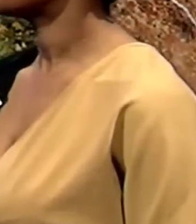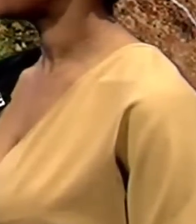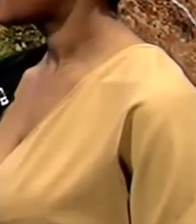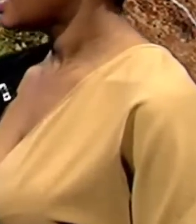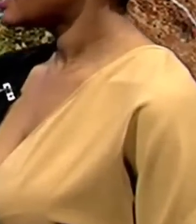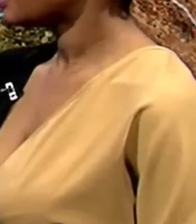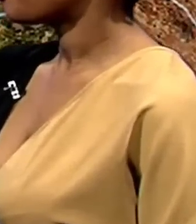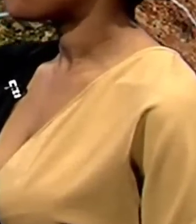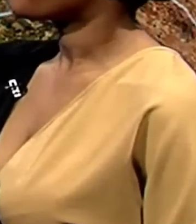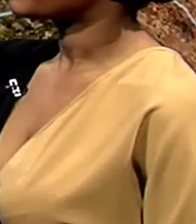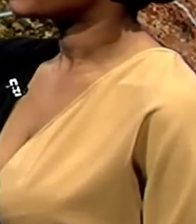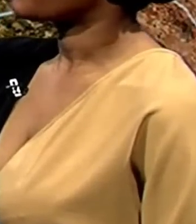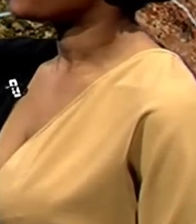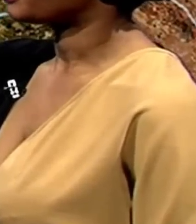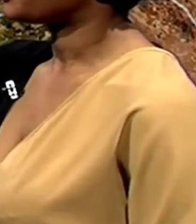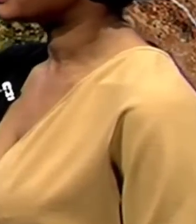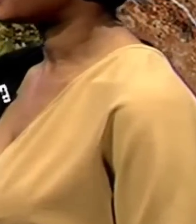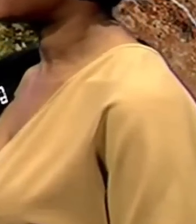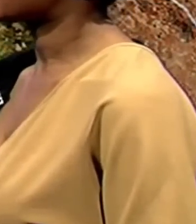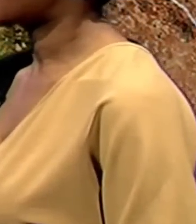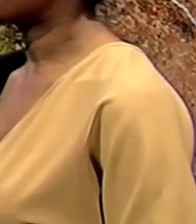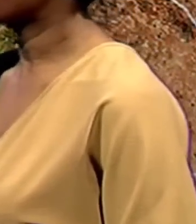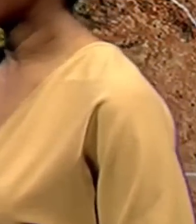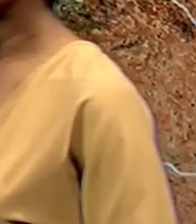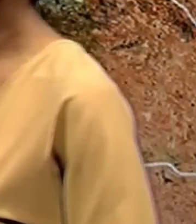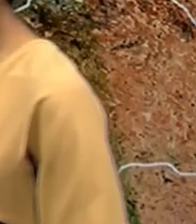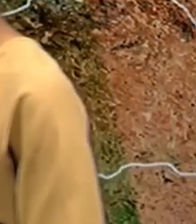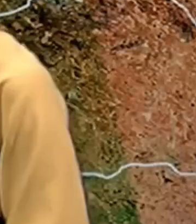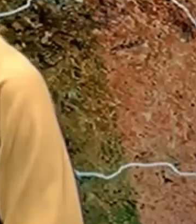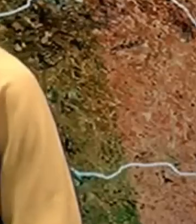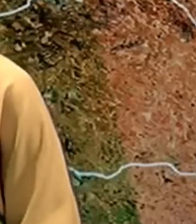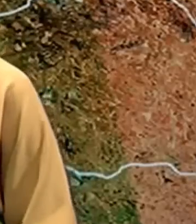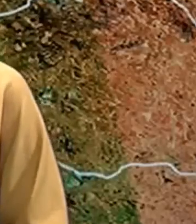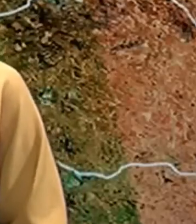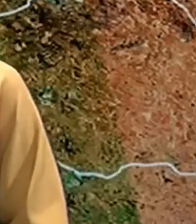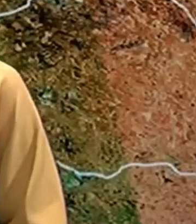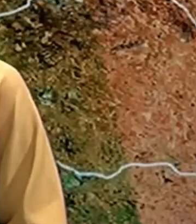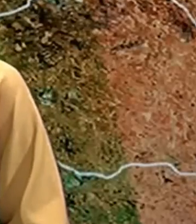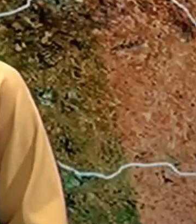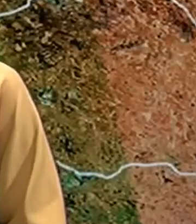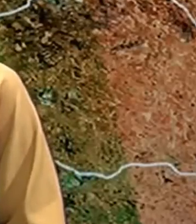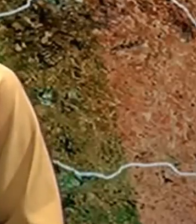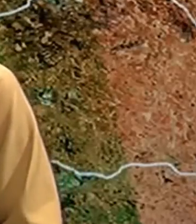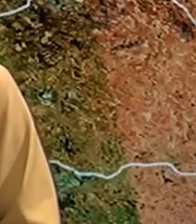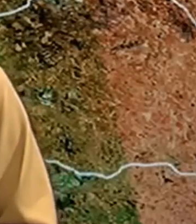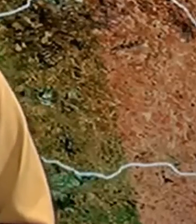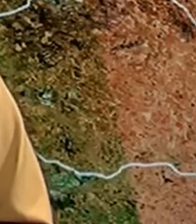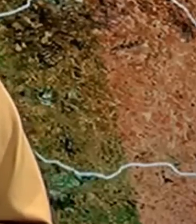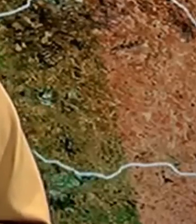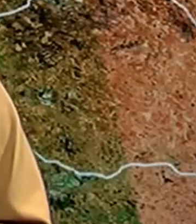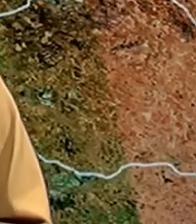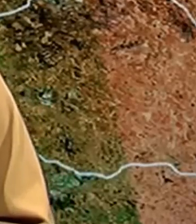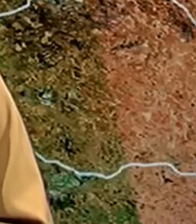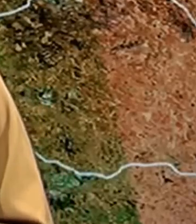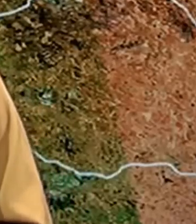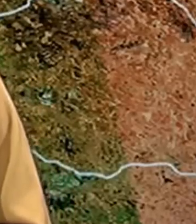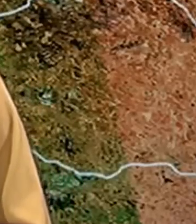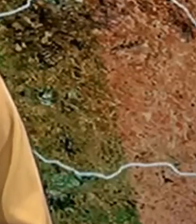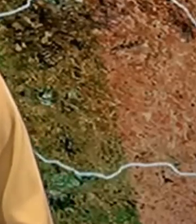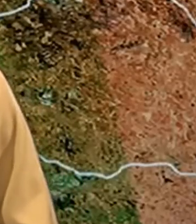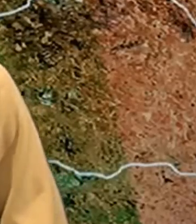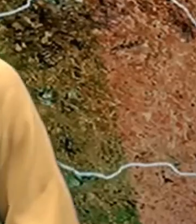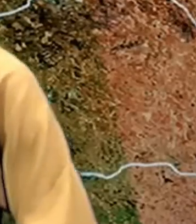ya Gauteng le teng mo province go lebega go itekanetse thata Johannesburg ka digata di le 7 go ya go di le 22 Free Enageng ka digata